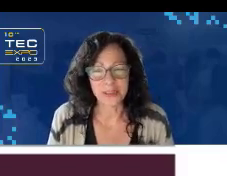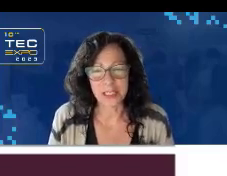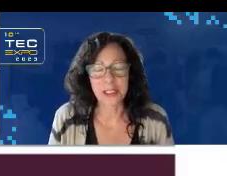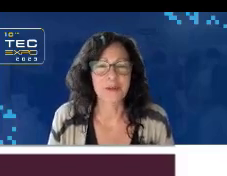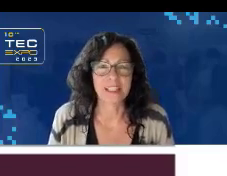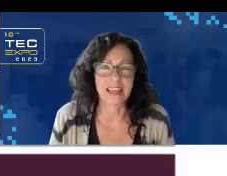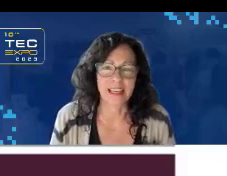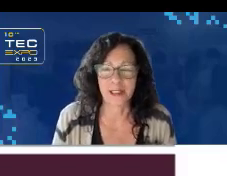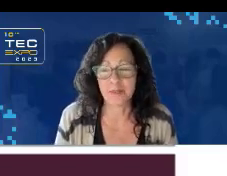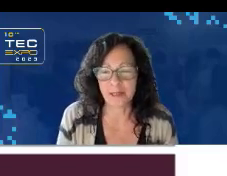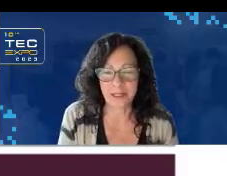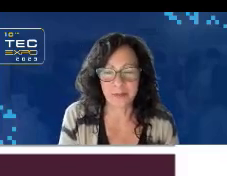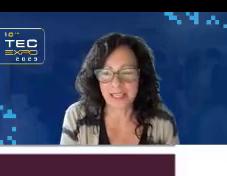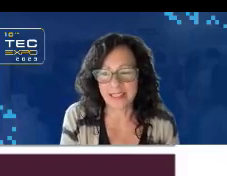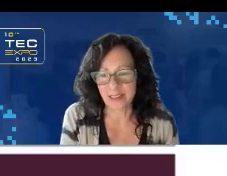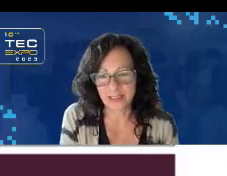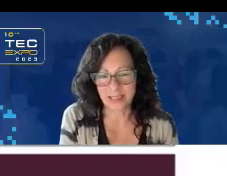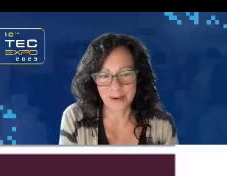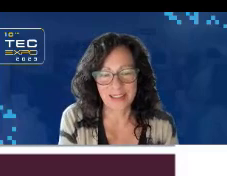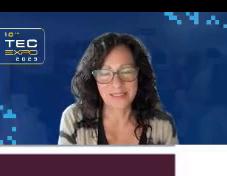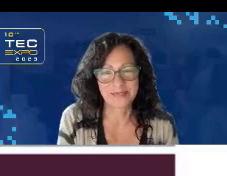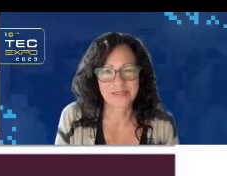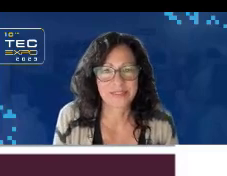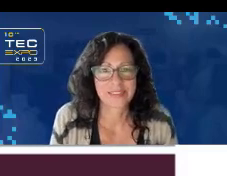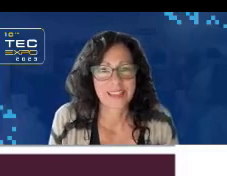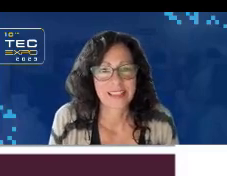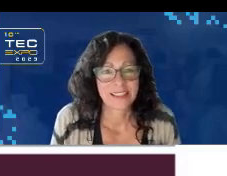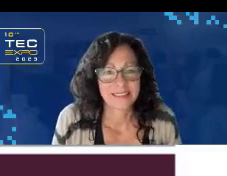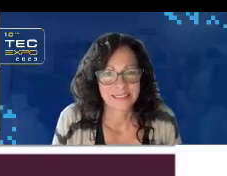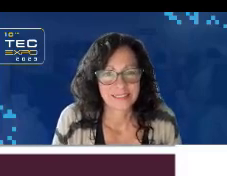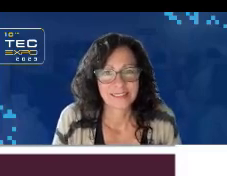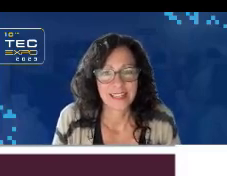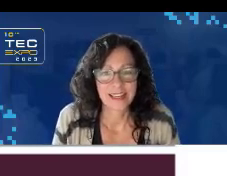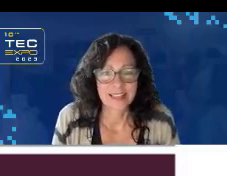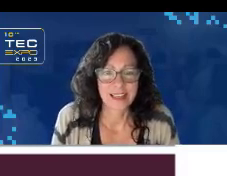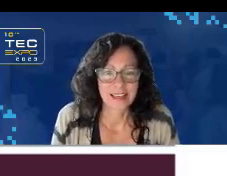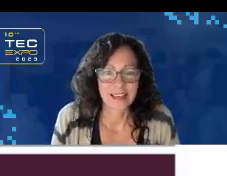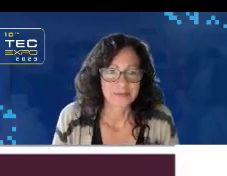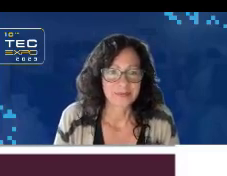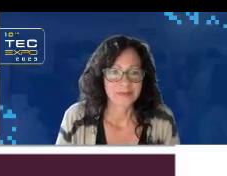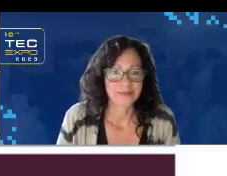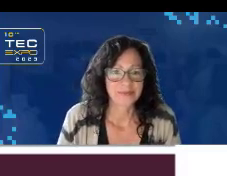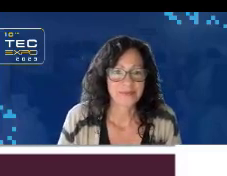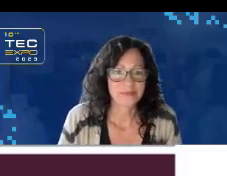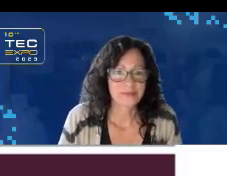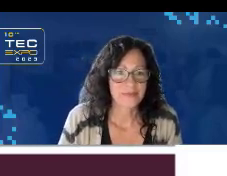endeavor to use with the children and should be using with the adults as well. And next slide.